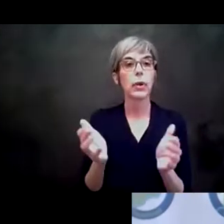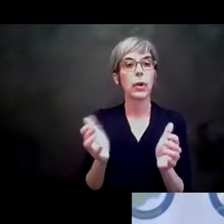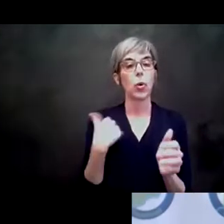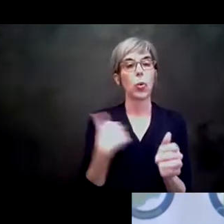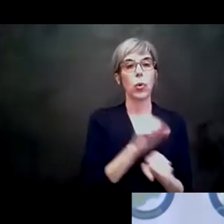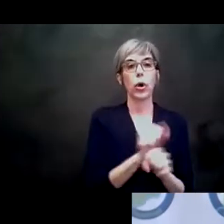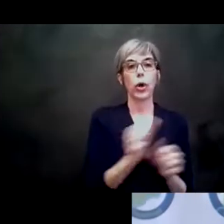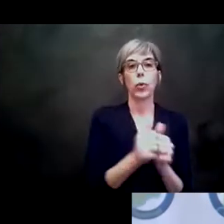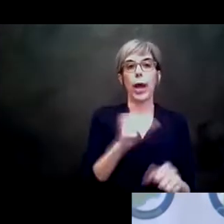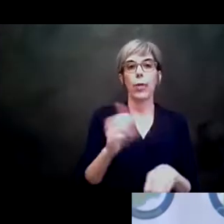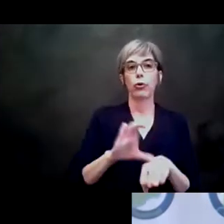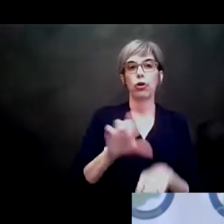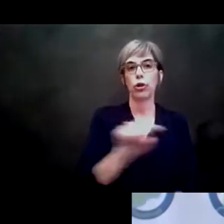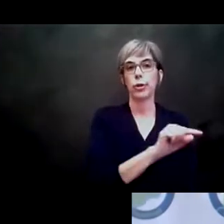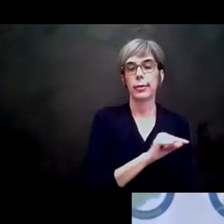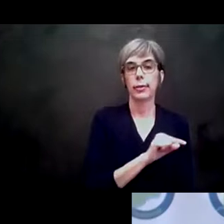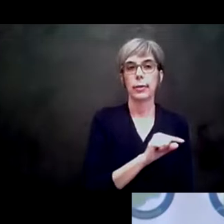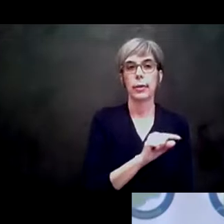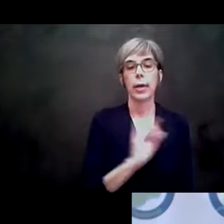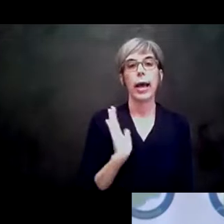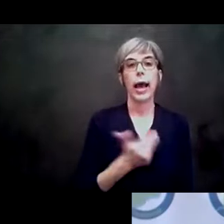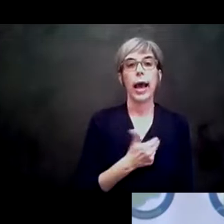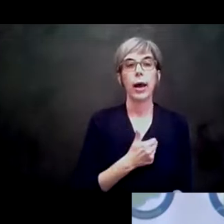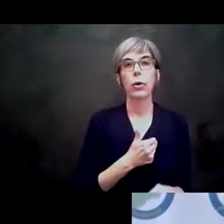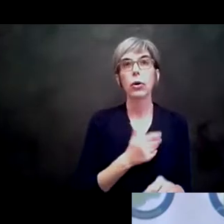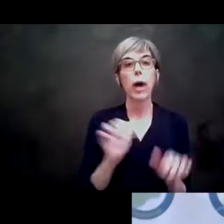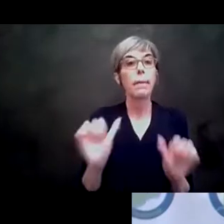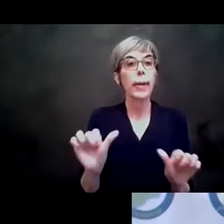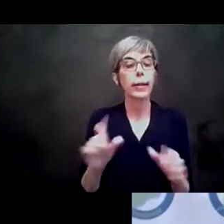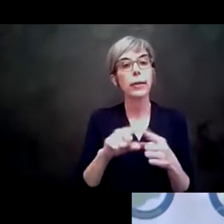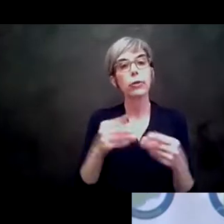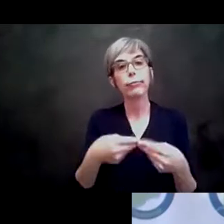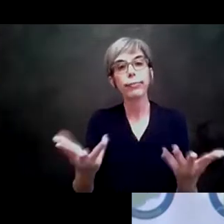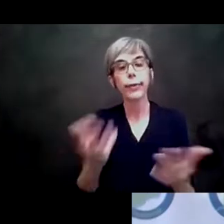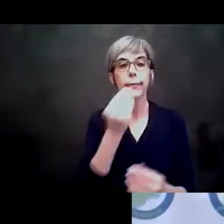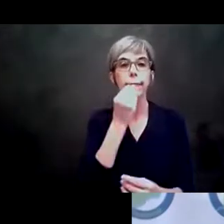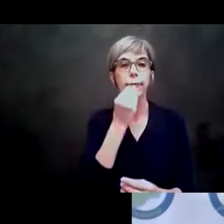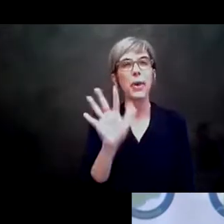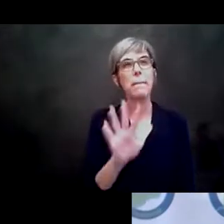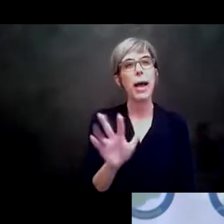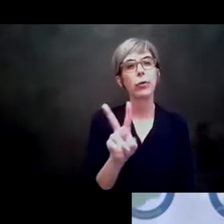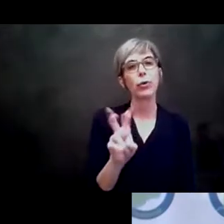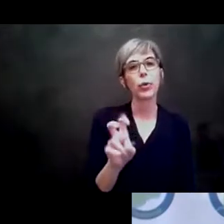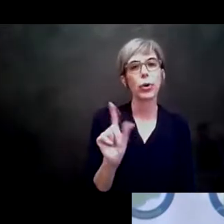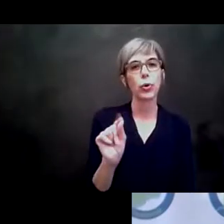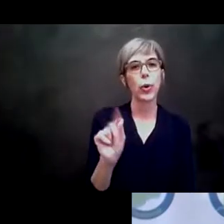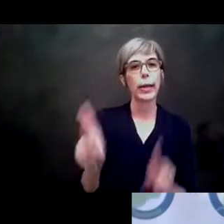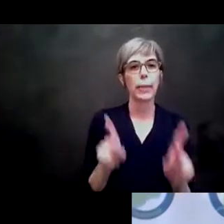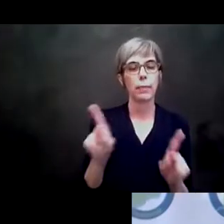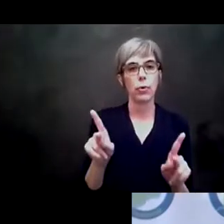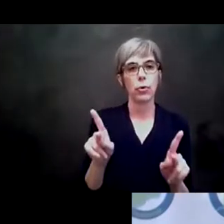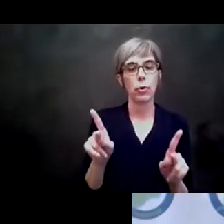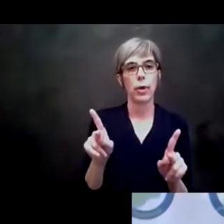other churches. We serve a capacity of approximately 220 people between the 2 cities